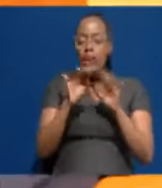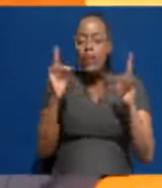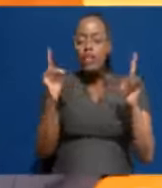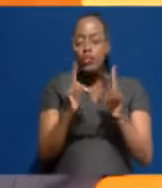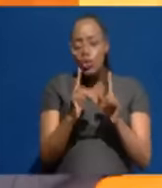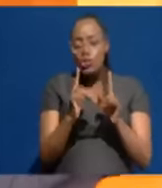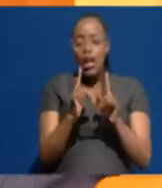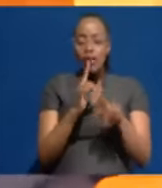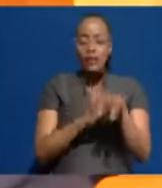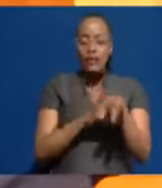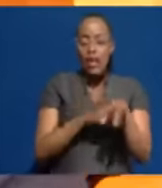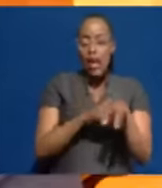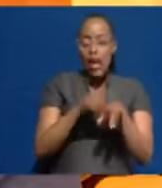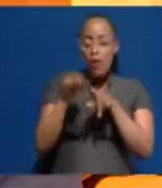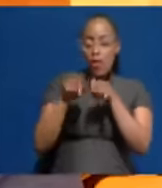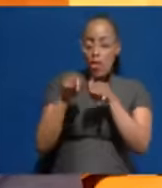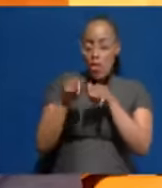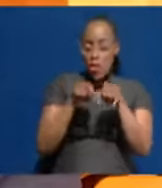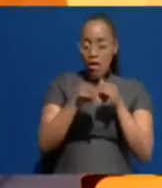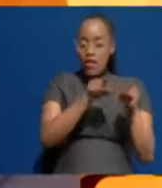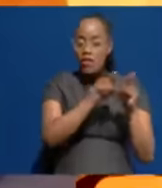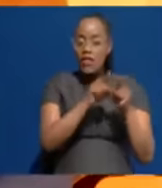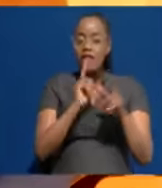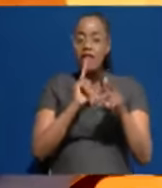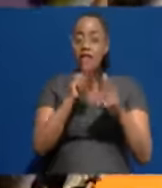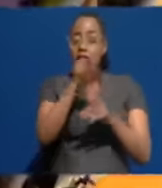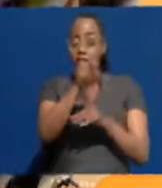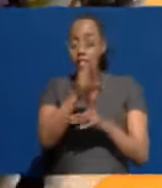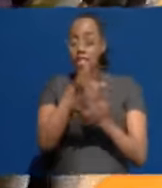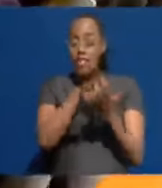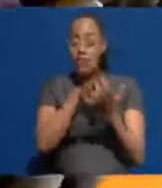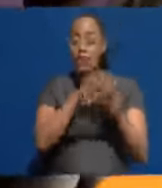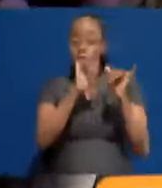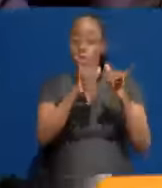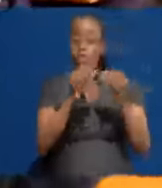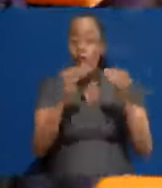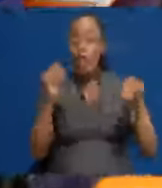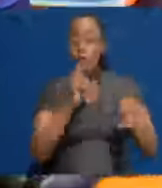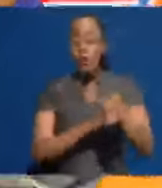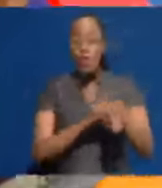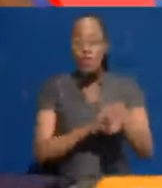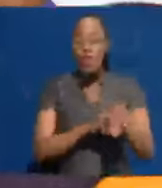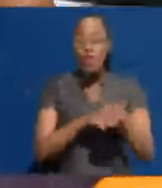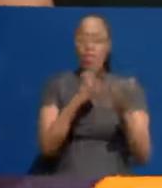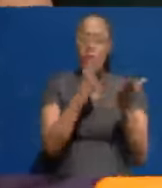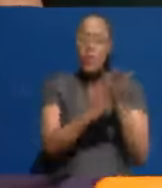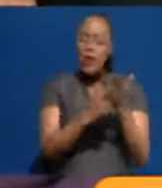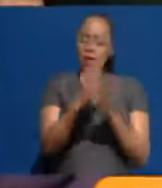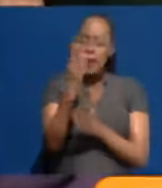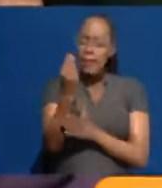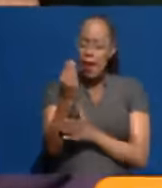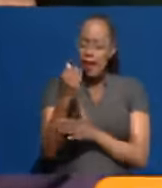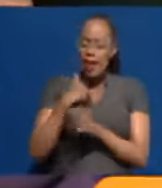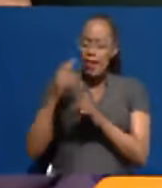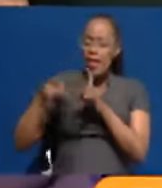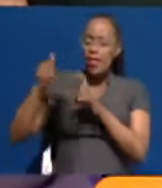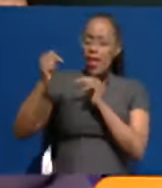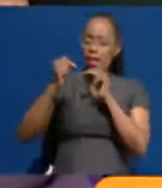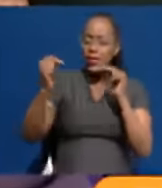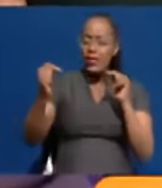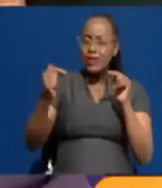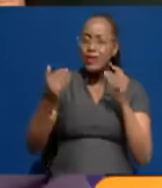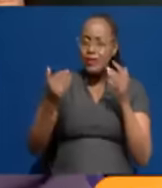stabilize the shilling, it seemed the status quo would remain for a while. I wonder why the Uganda shilling has appreciated against the Kenya